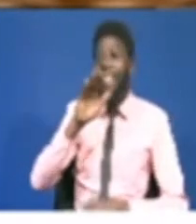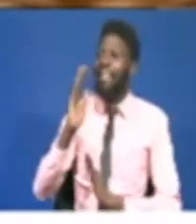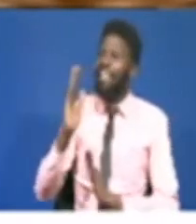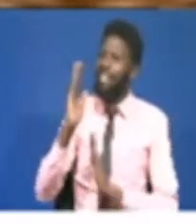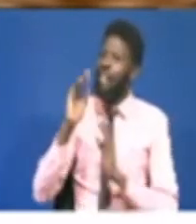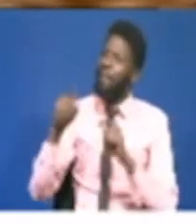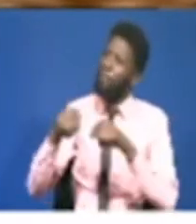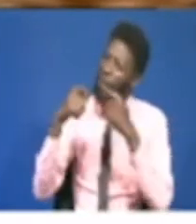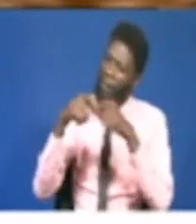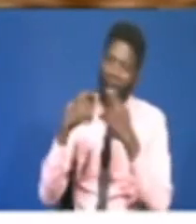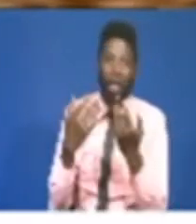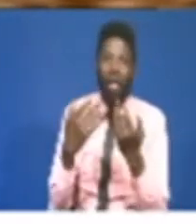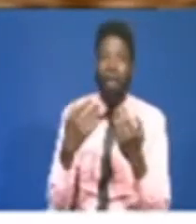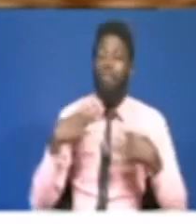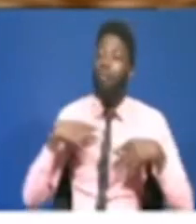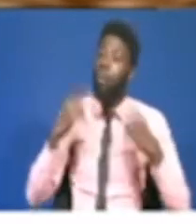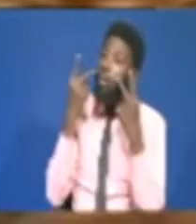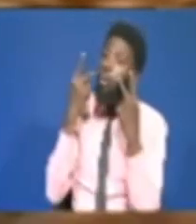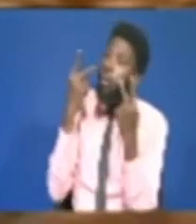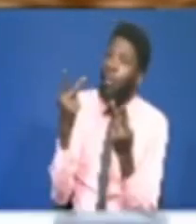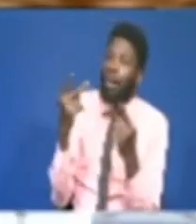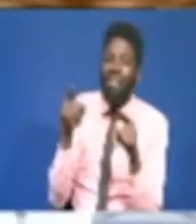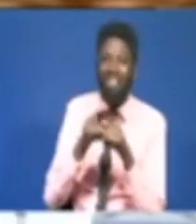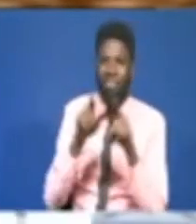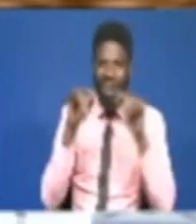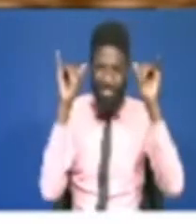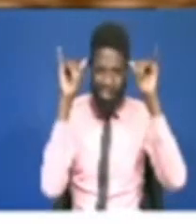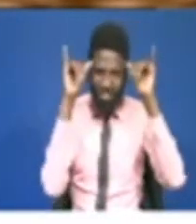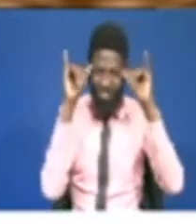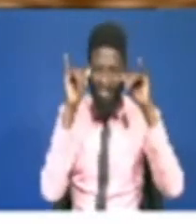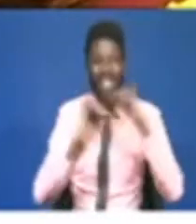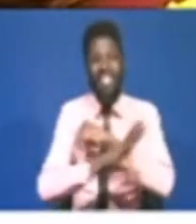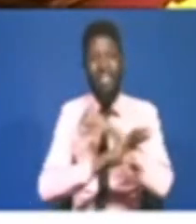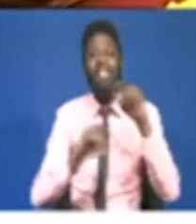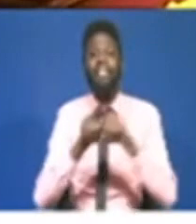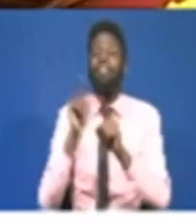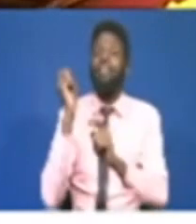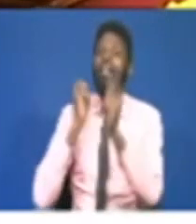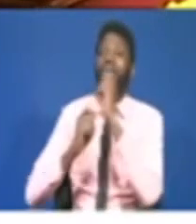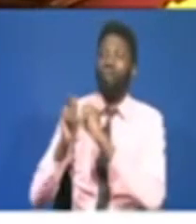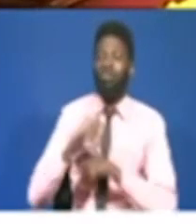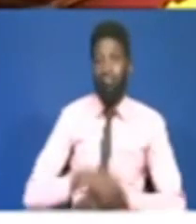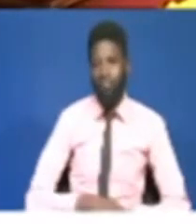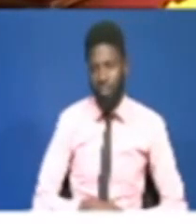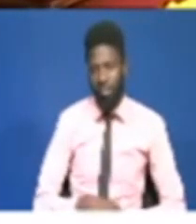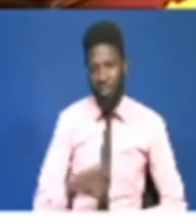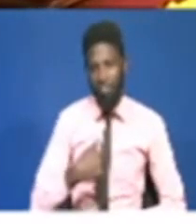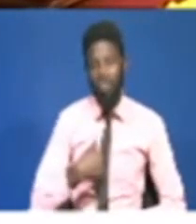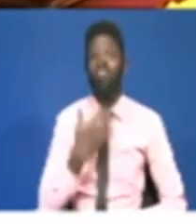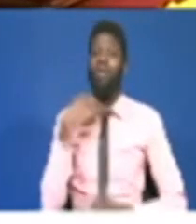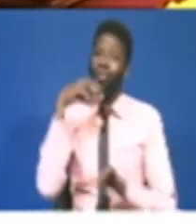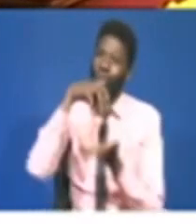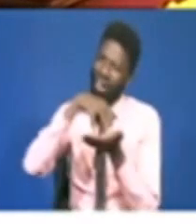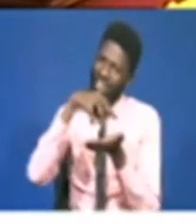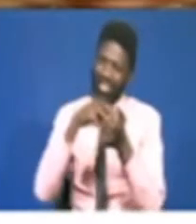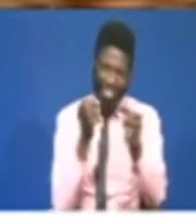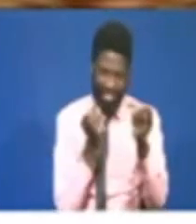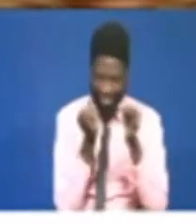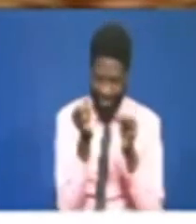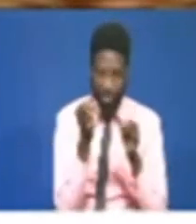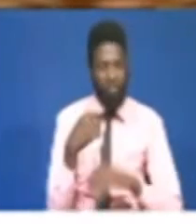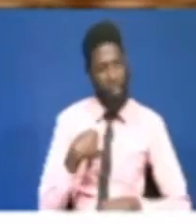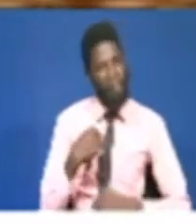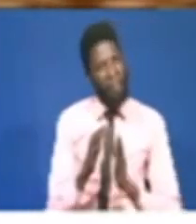seen as a tradition and a people's backward culture. Kindly allow me to put this into context, and actually I pray for God's